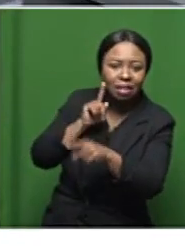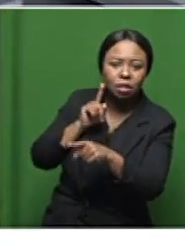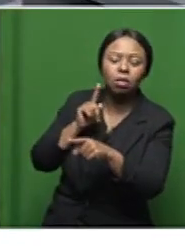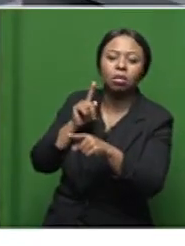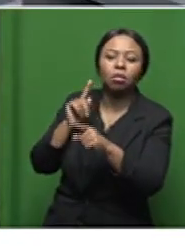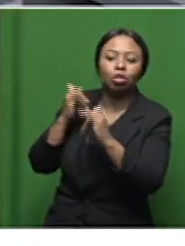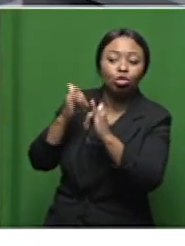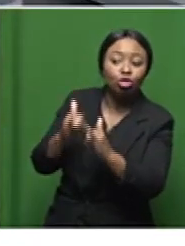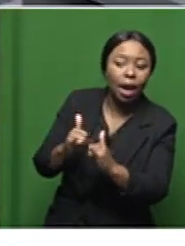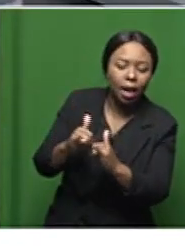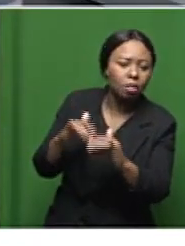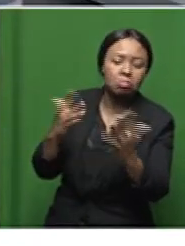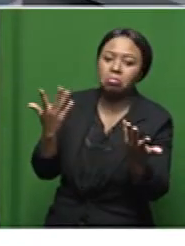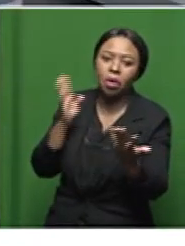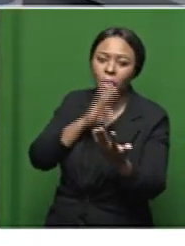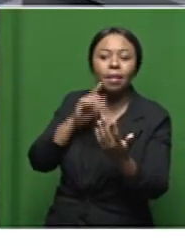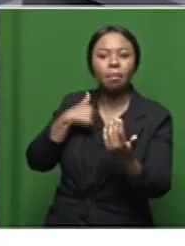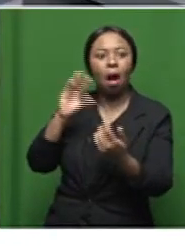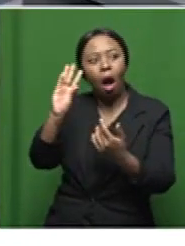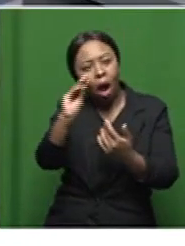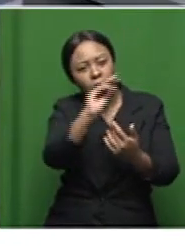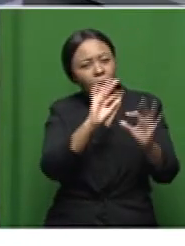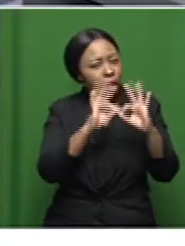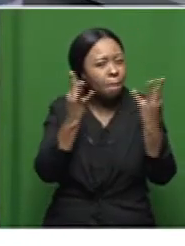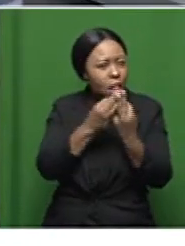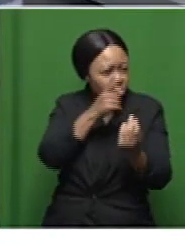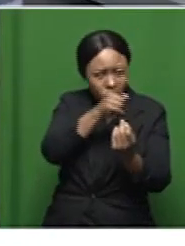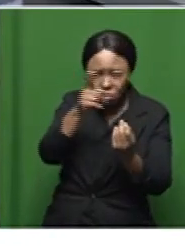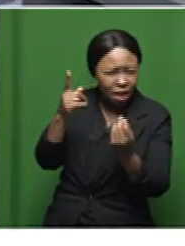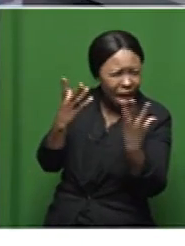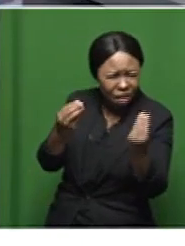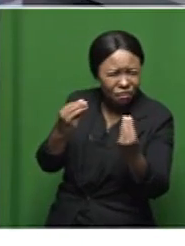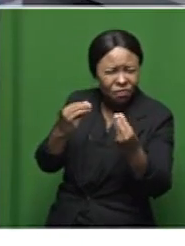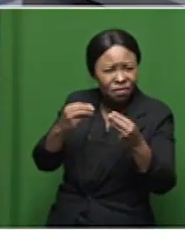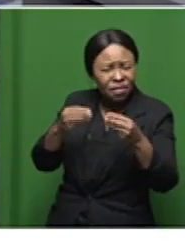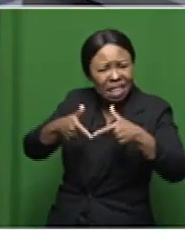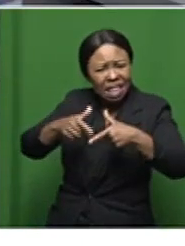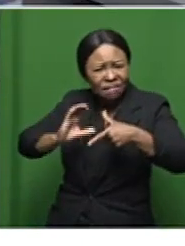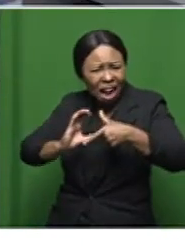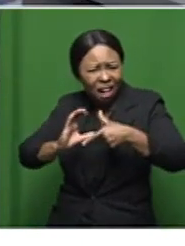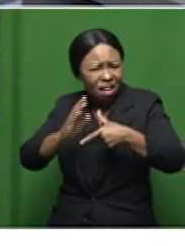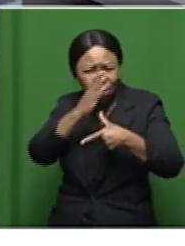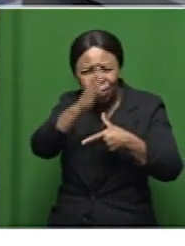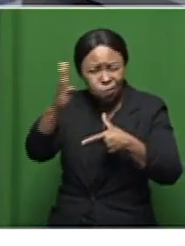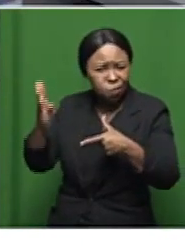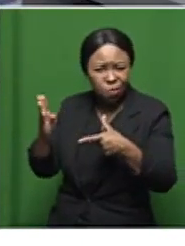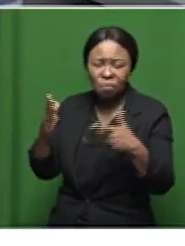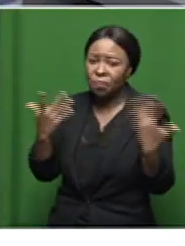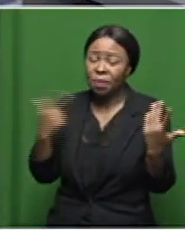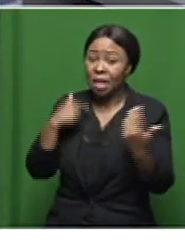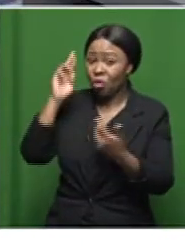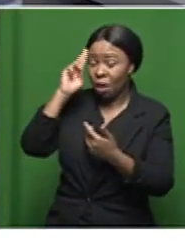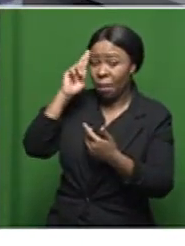asking, my family members if there were any history of that. So at that point, I do remember that possibly